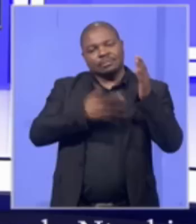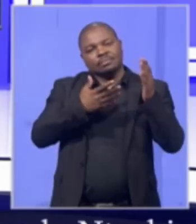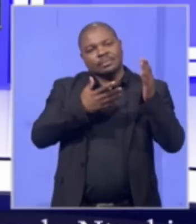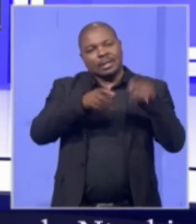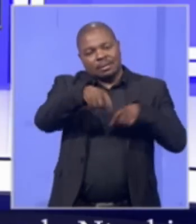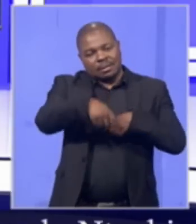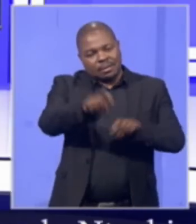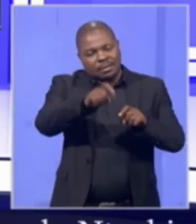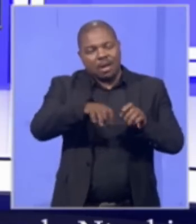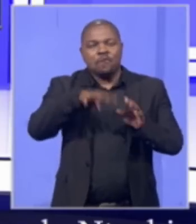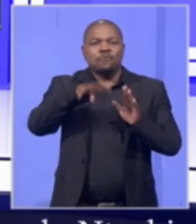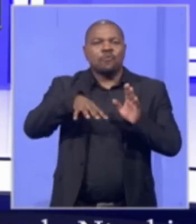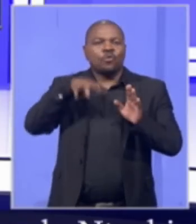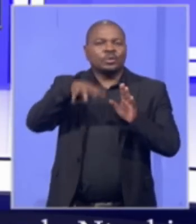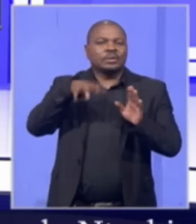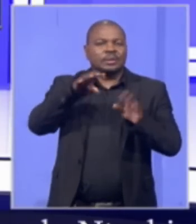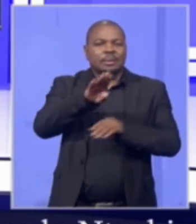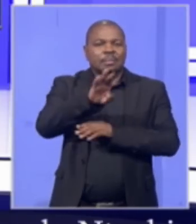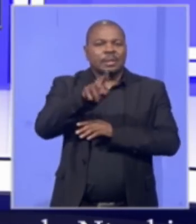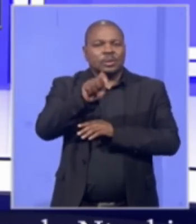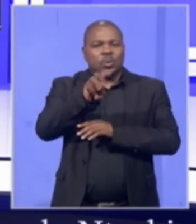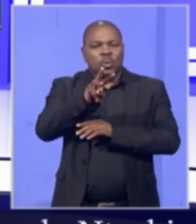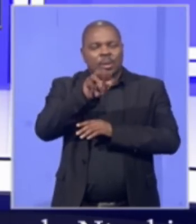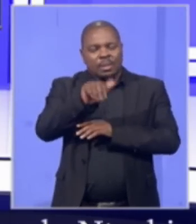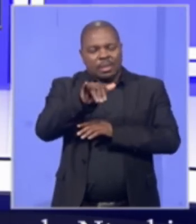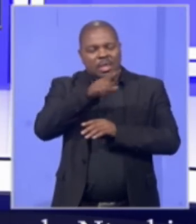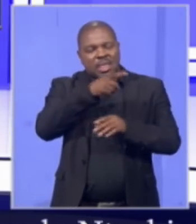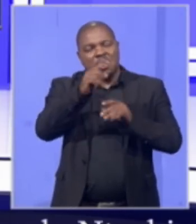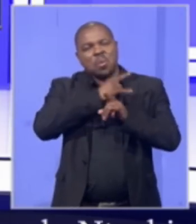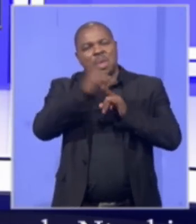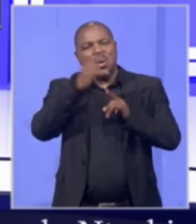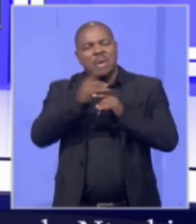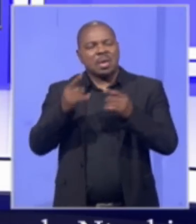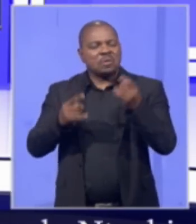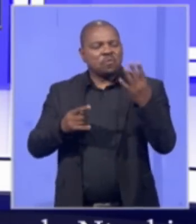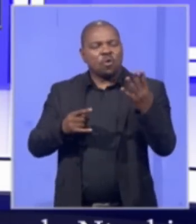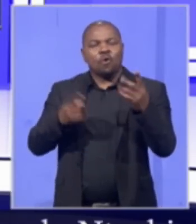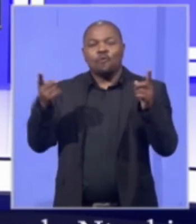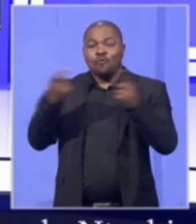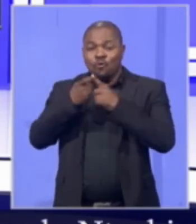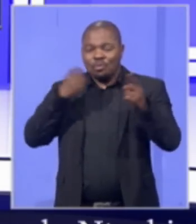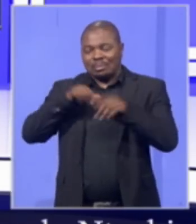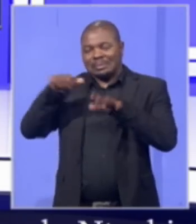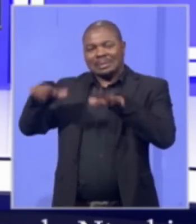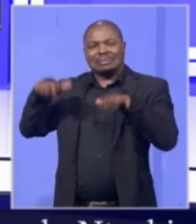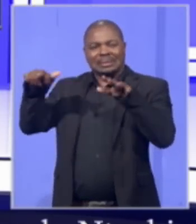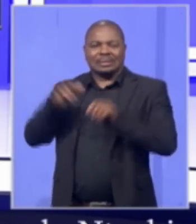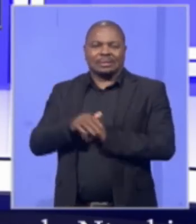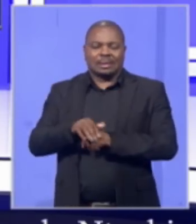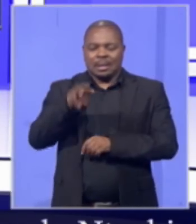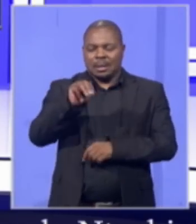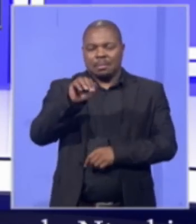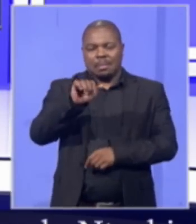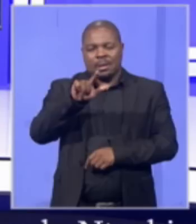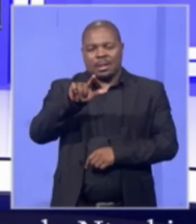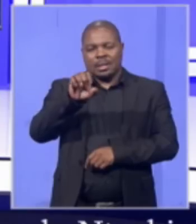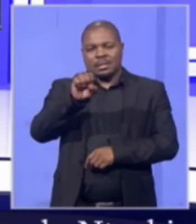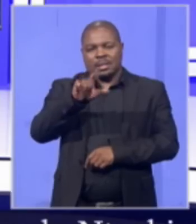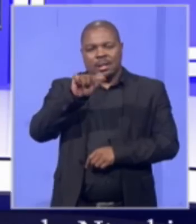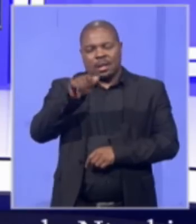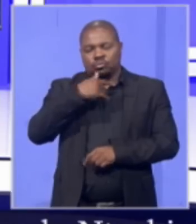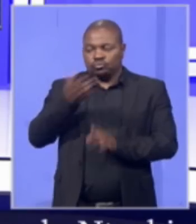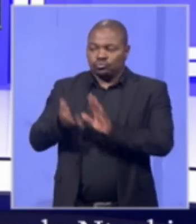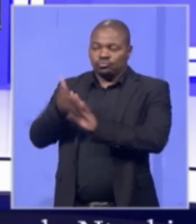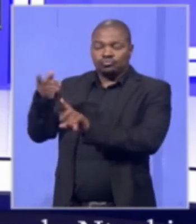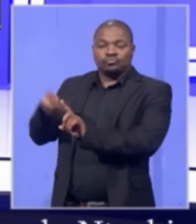ya selegae ya Betway ka phenyo di le 4 fela mo metshamekong e le 17. Malesela o ne a romelwa kwa malatsing a